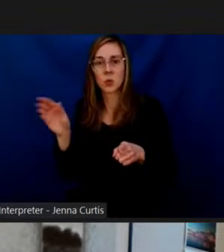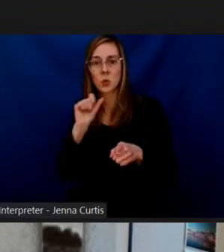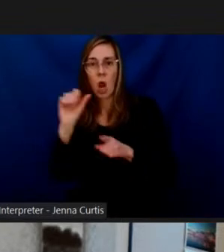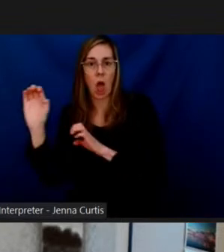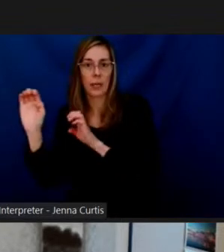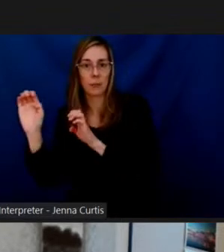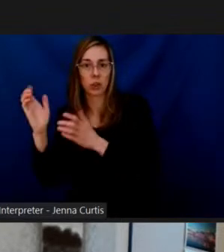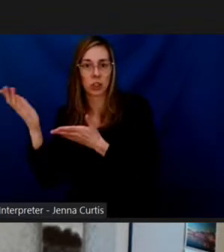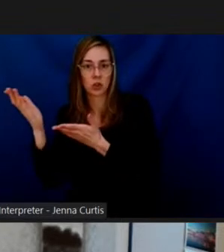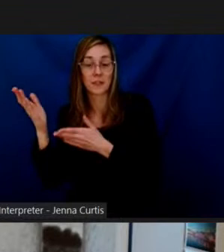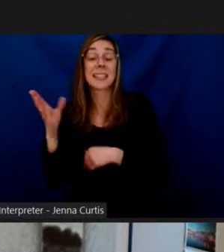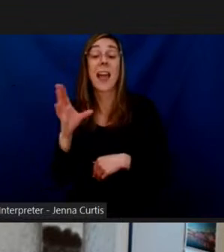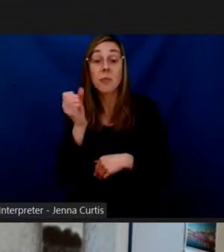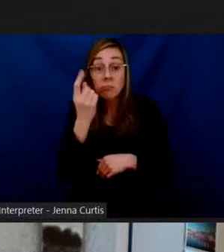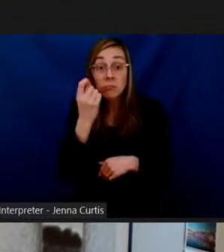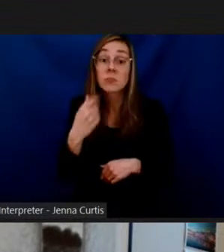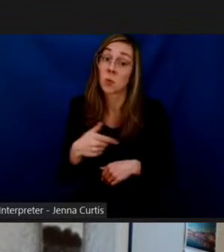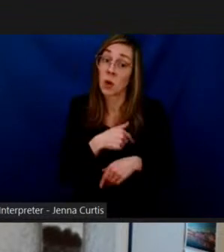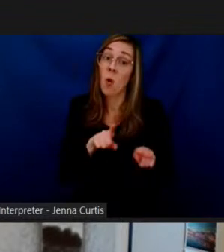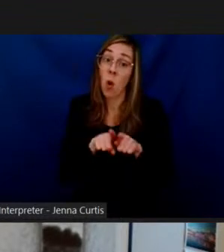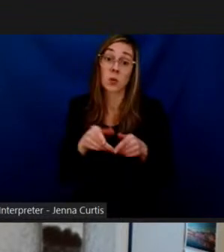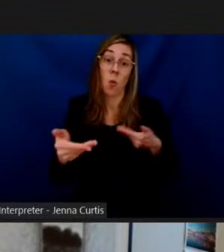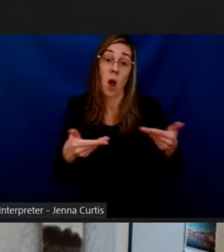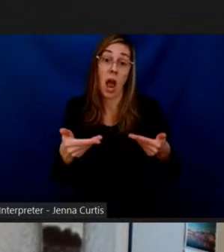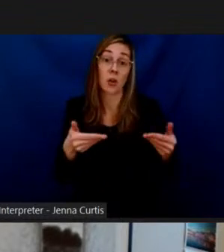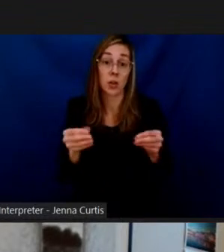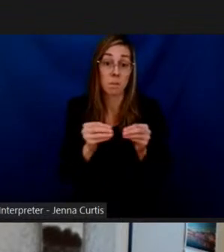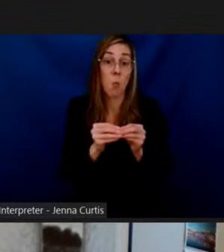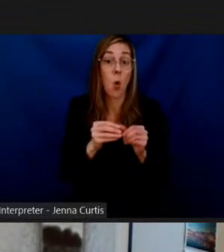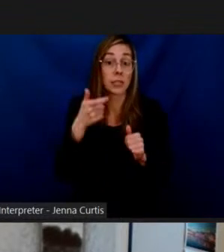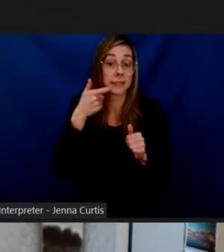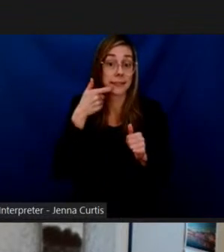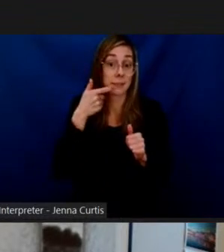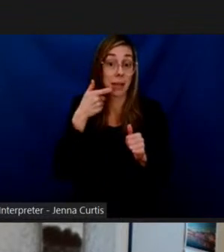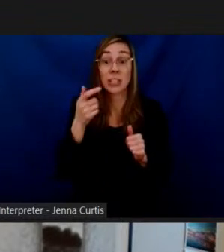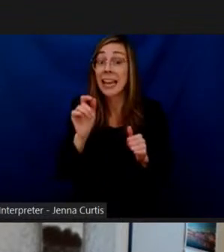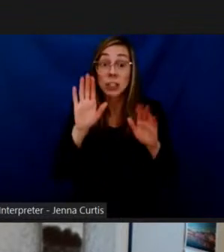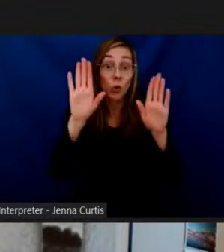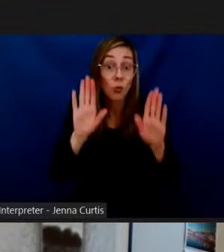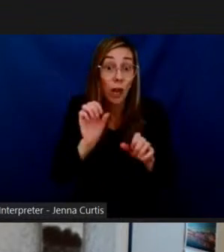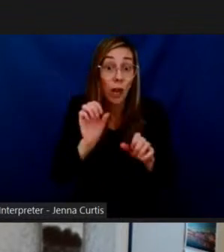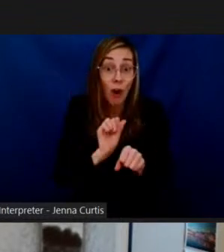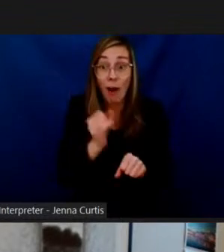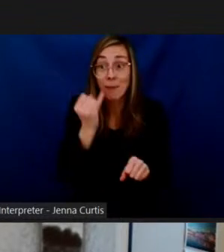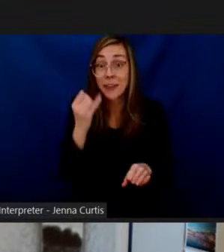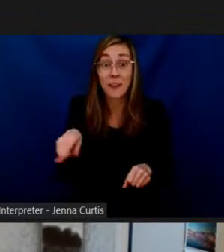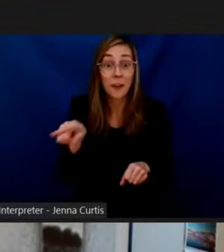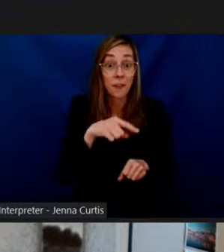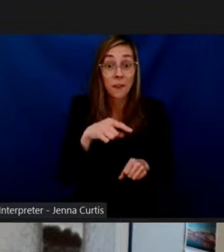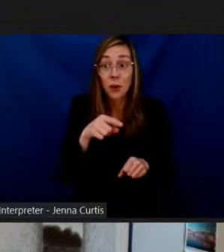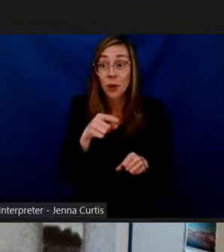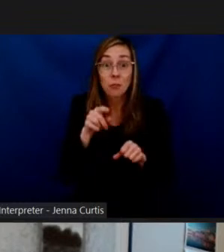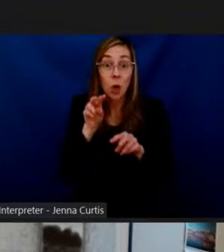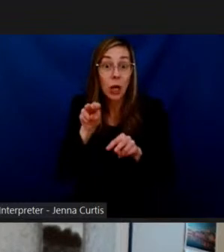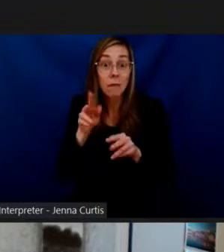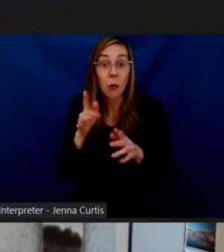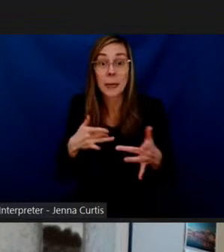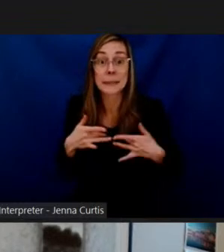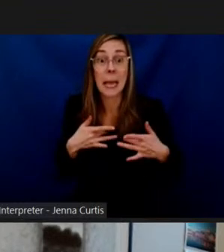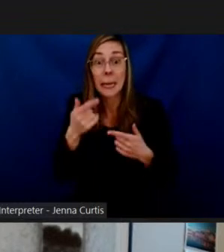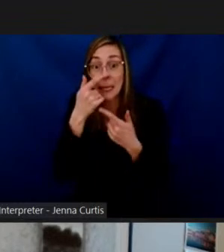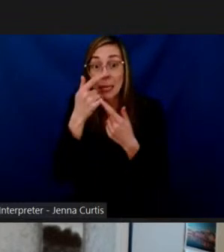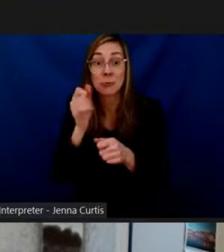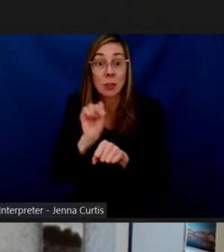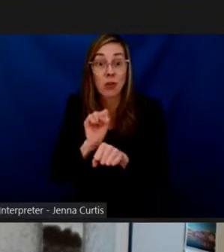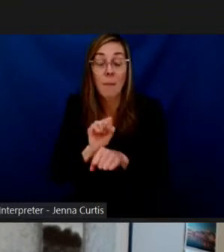hiring more dispatchers. And by the way, it's a heck of a great job. If anybody's looking for an exciting, interesting, well-paying job,